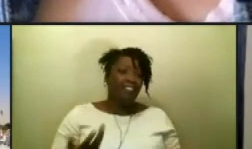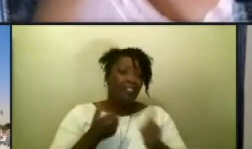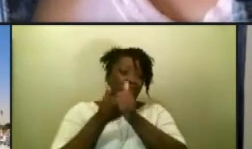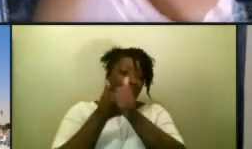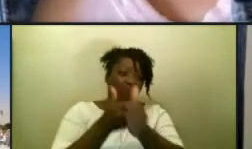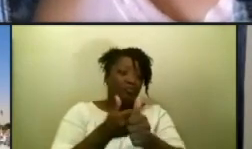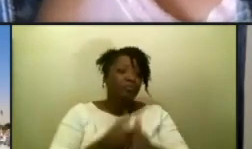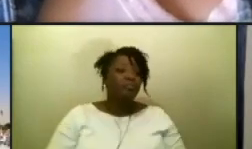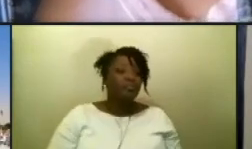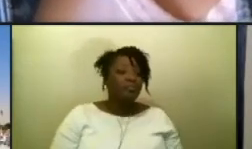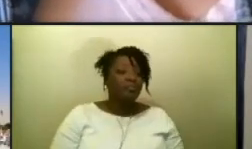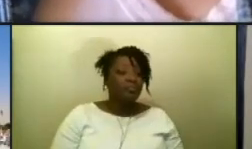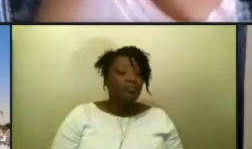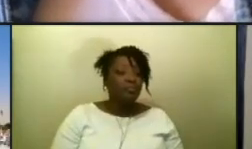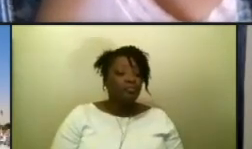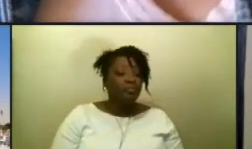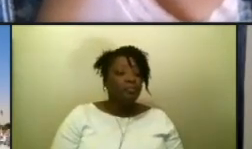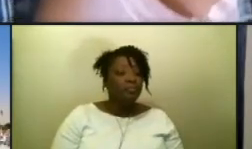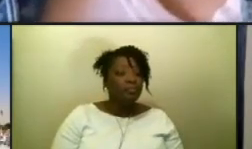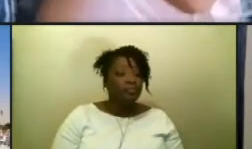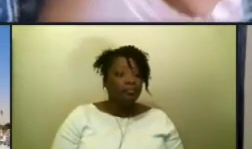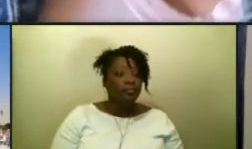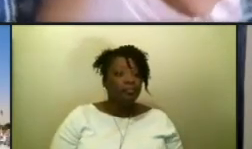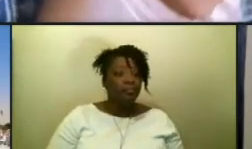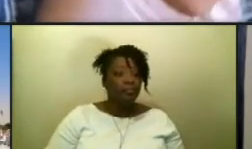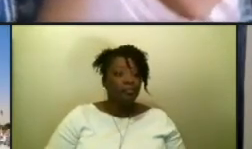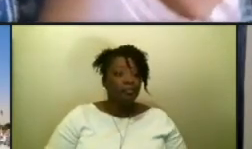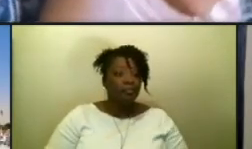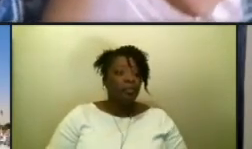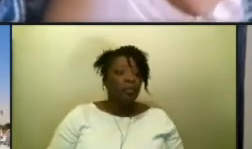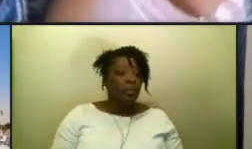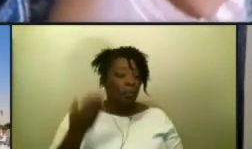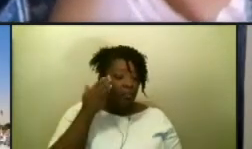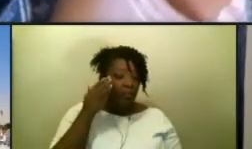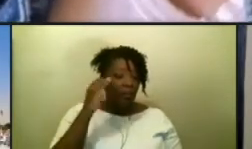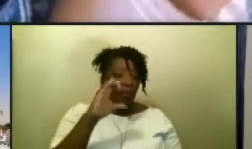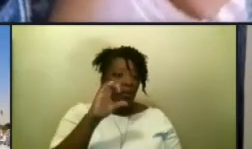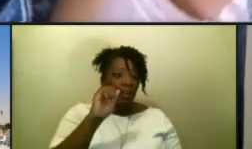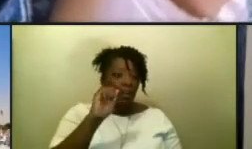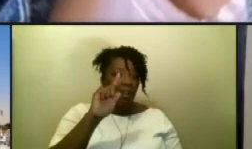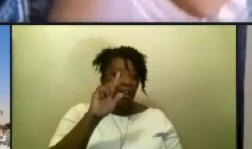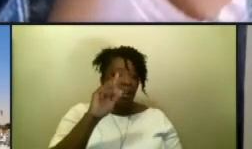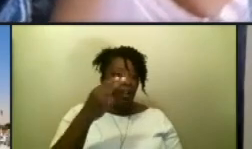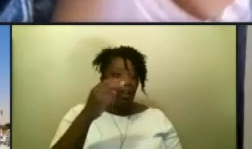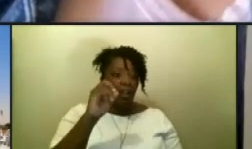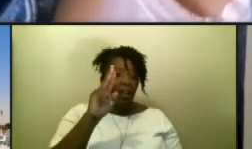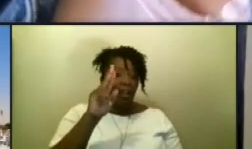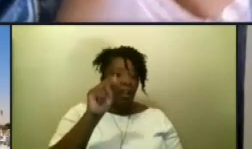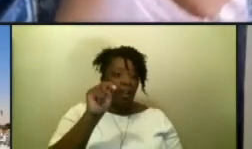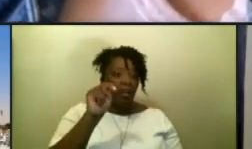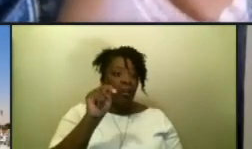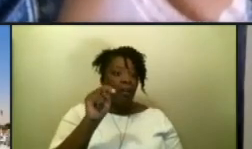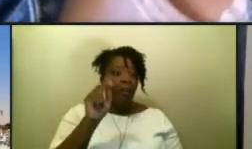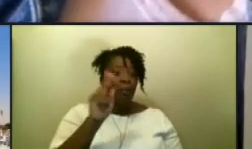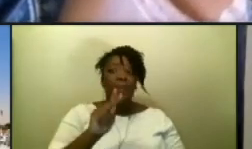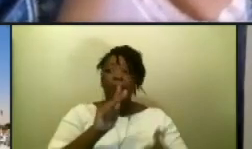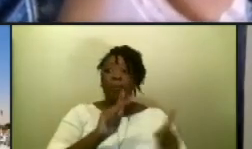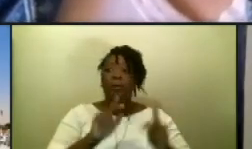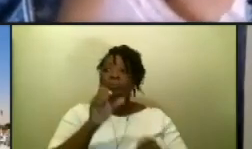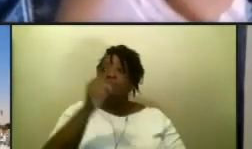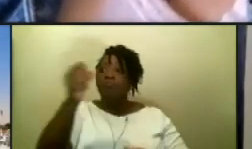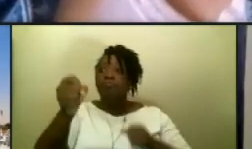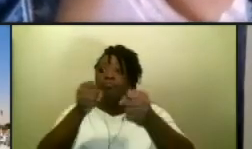We do know that, for instance, in Calhoun, detained area, detained people are held in